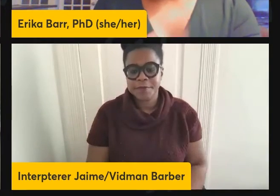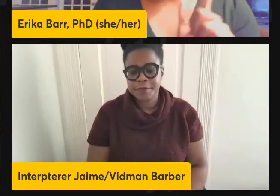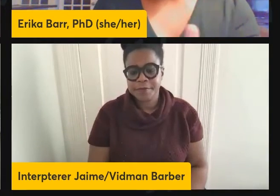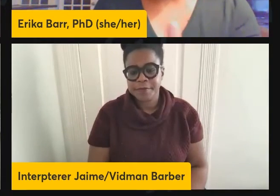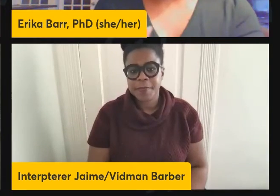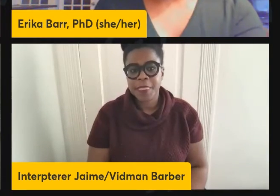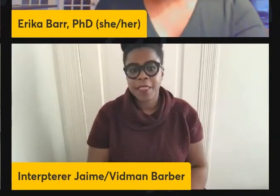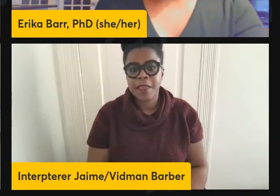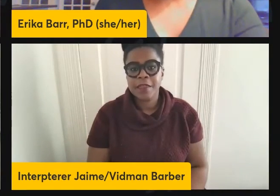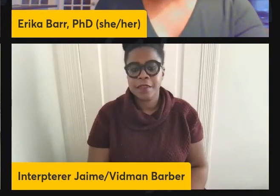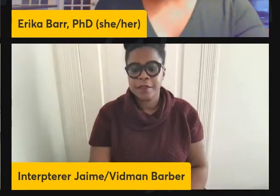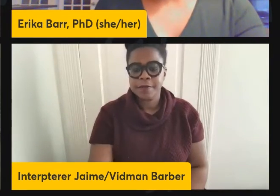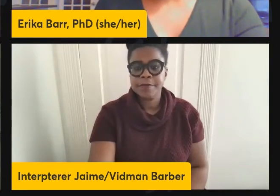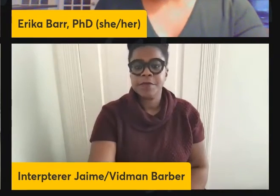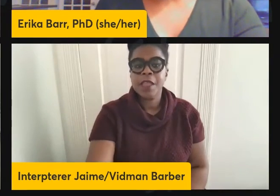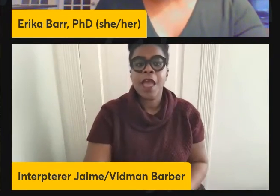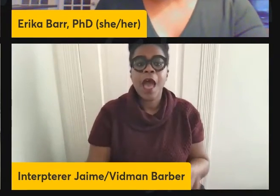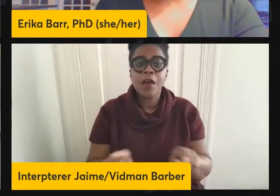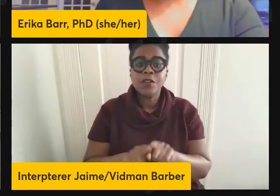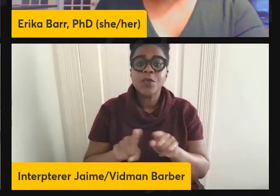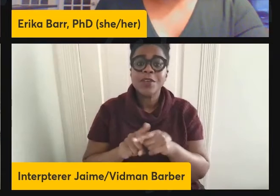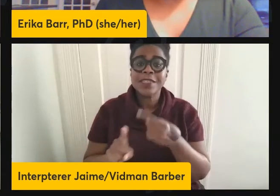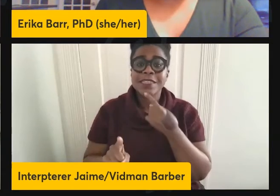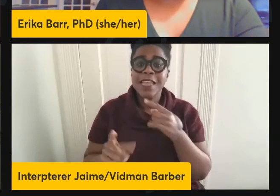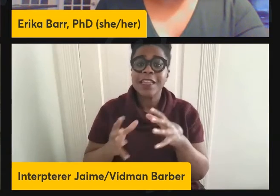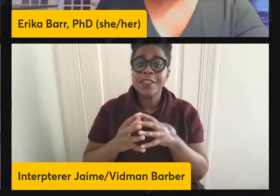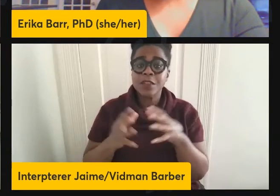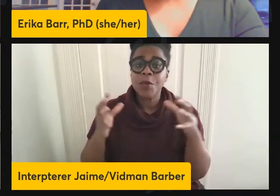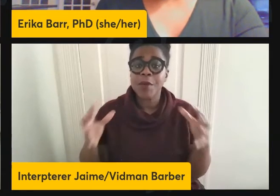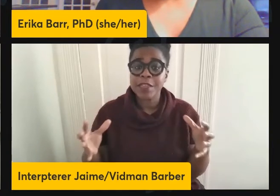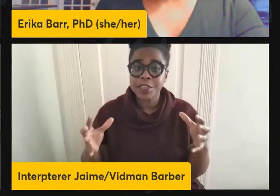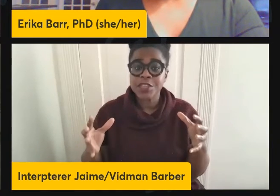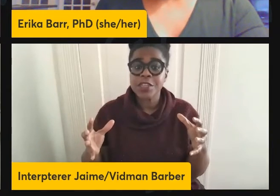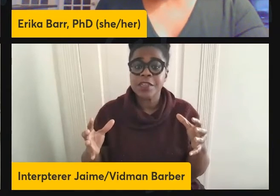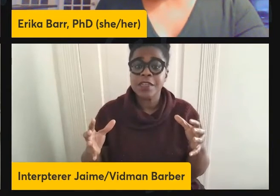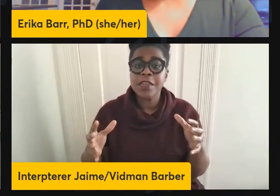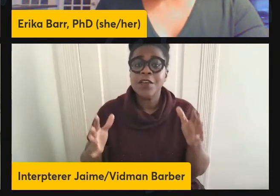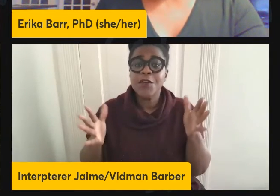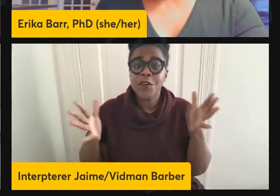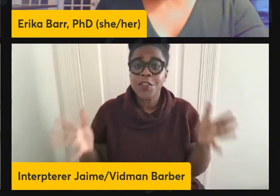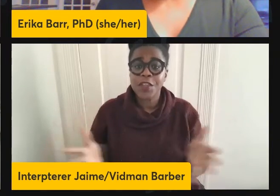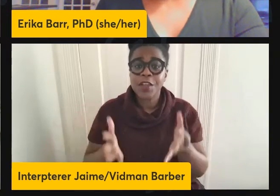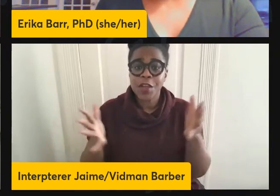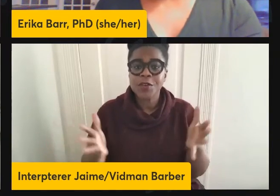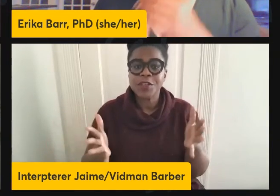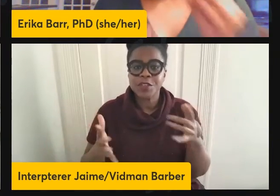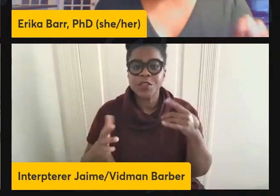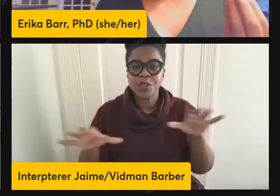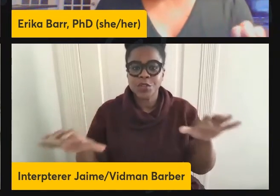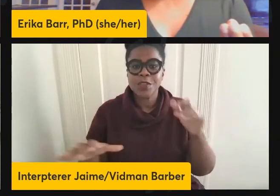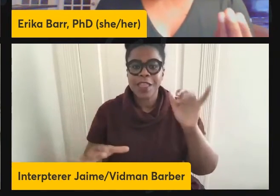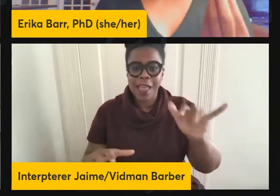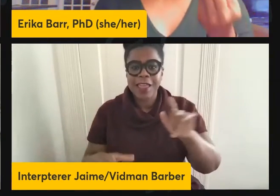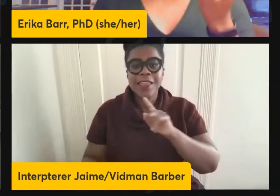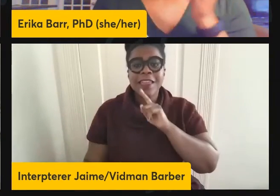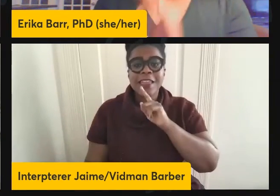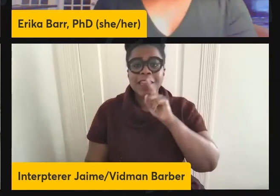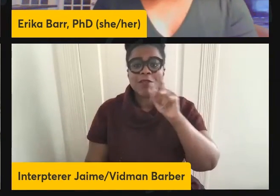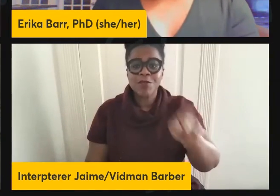Dr. Shorter, I just want to say thank you so much for encouraging your students to do that, because it really